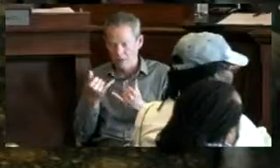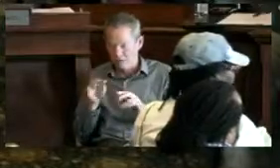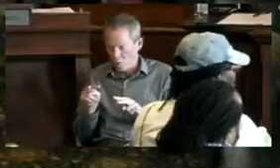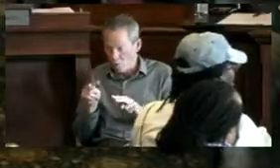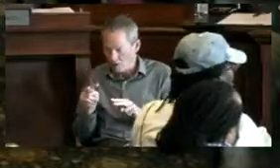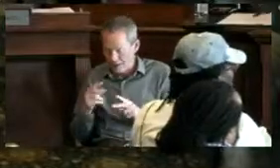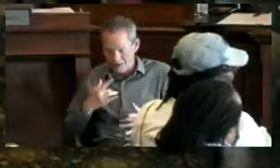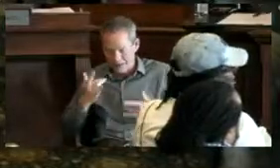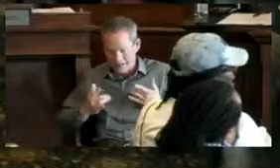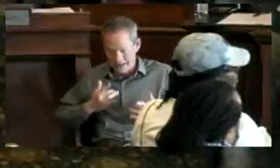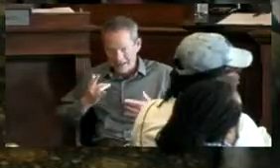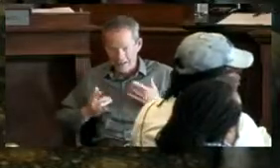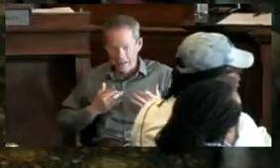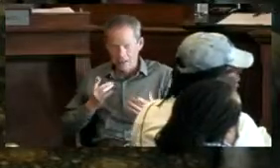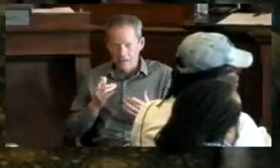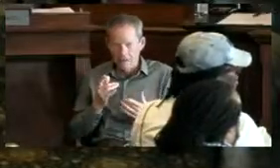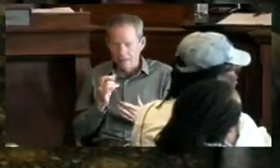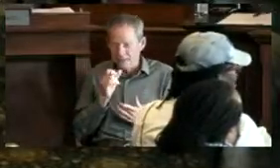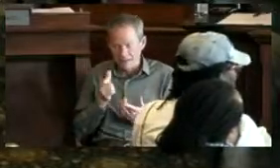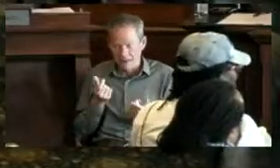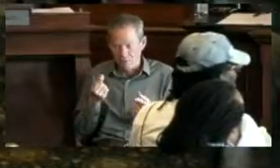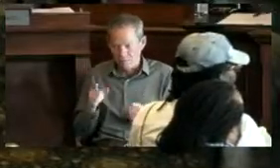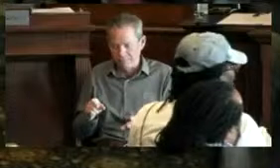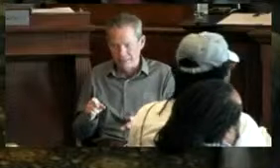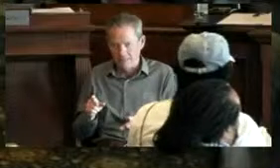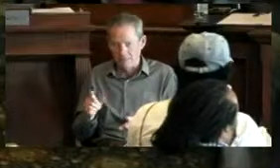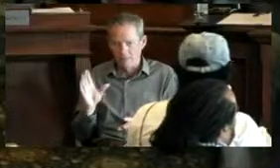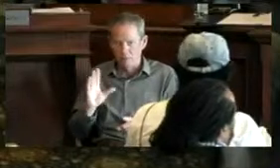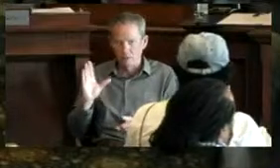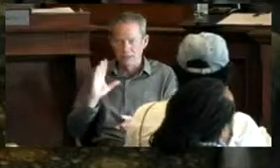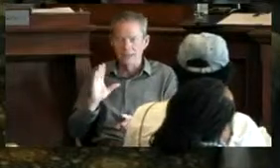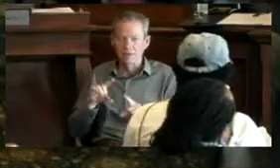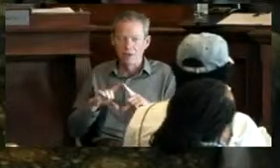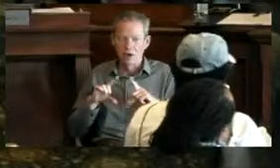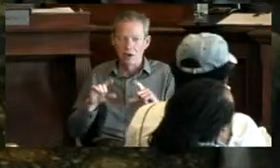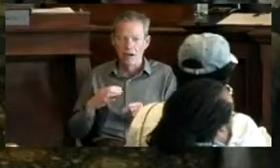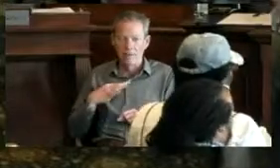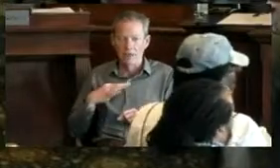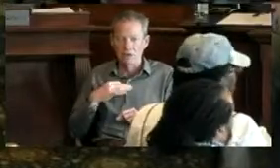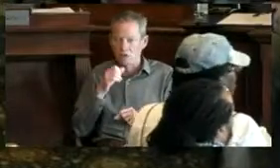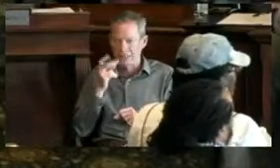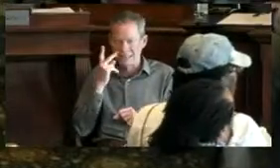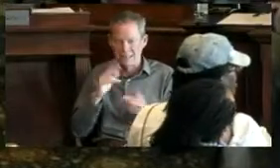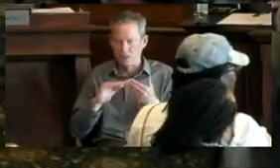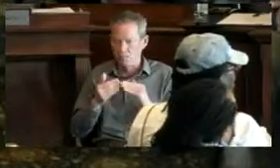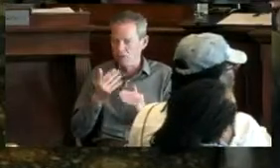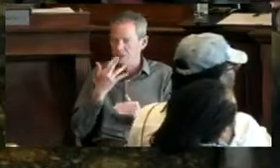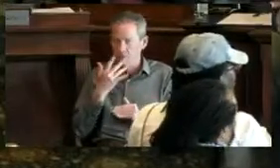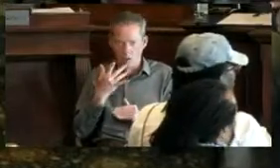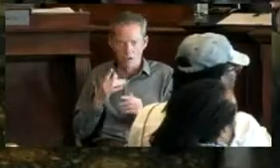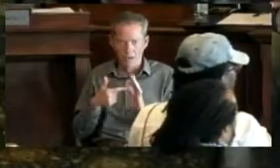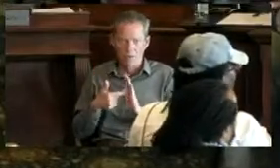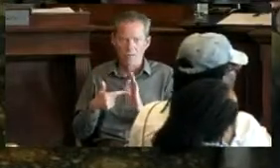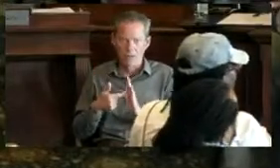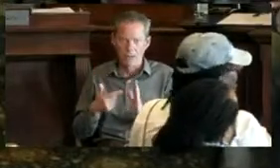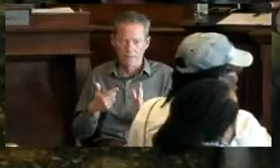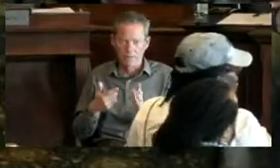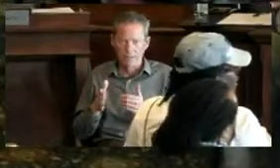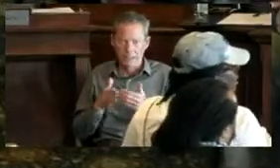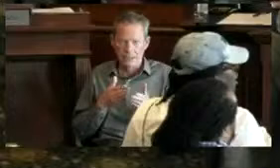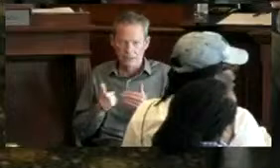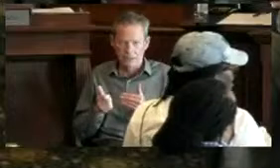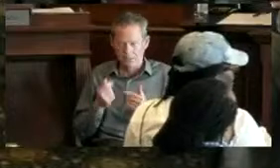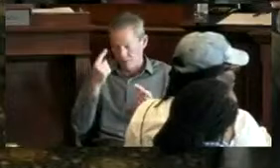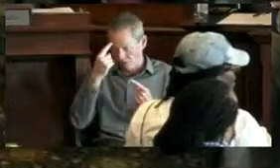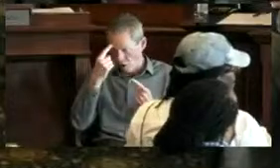excited and they have their, that's not where we were when we did the card application. You did not see communities of colors being represented, even